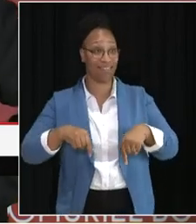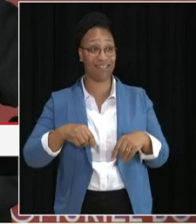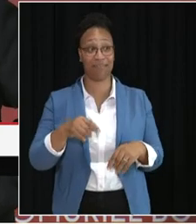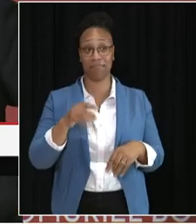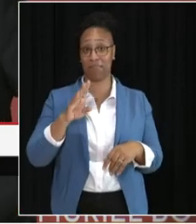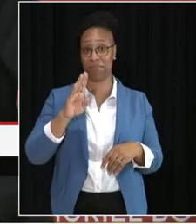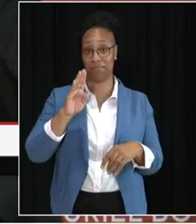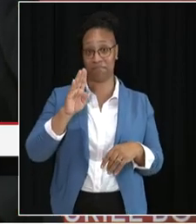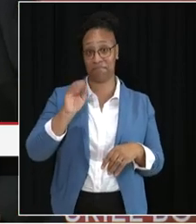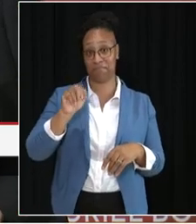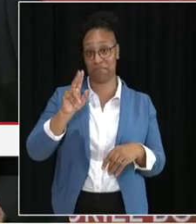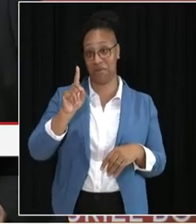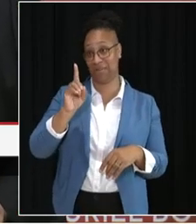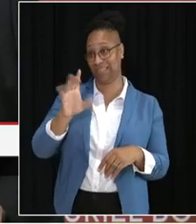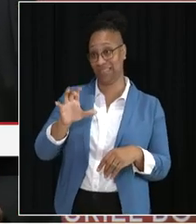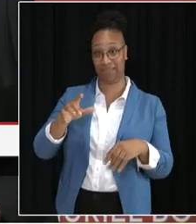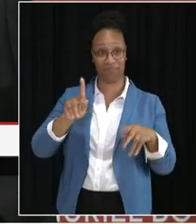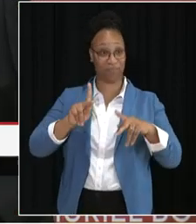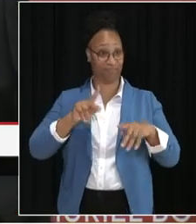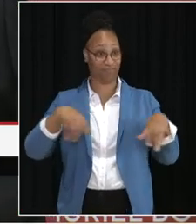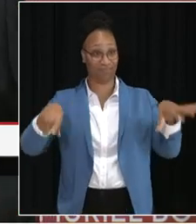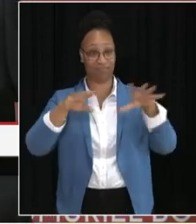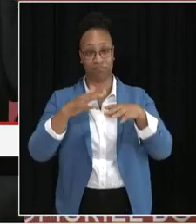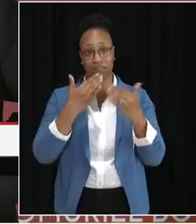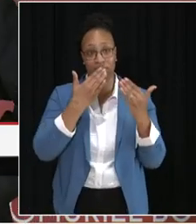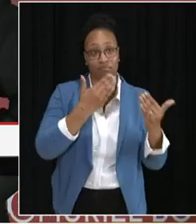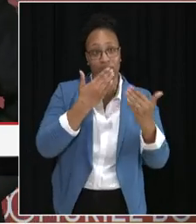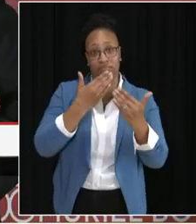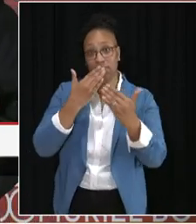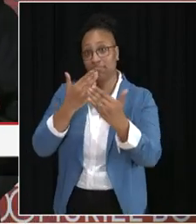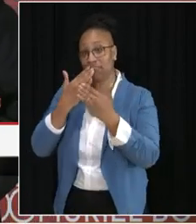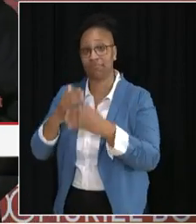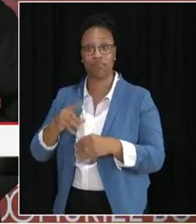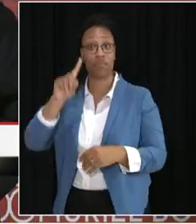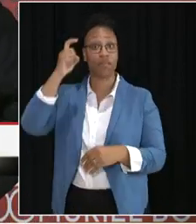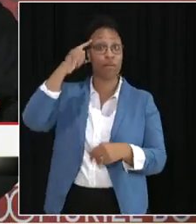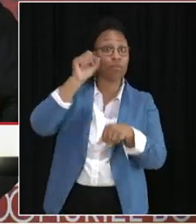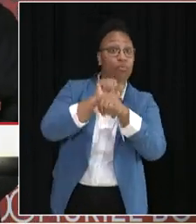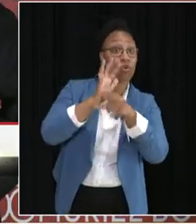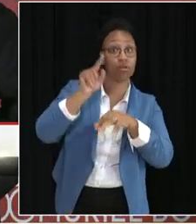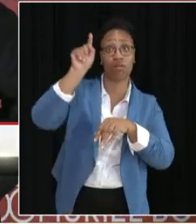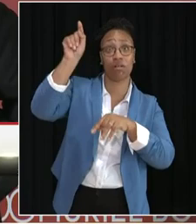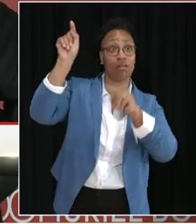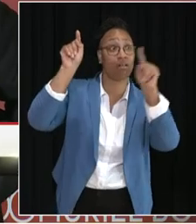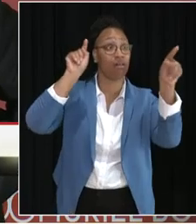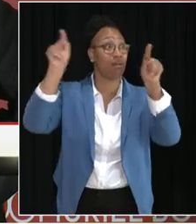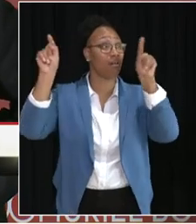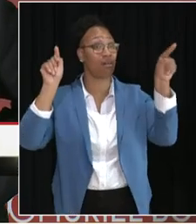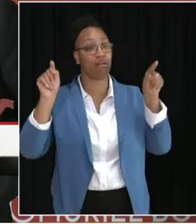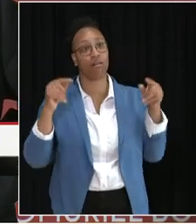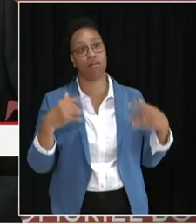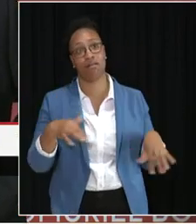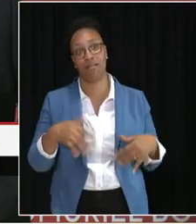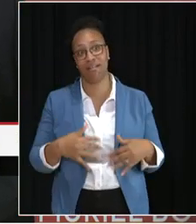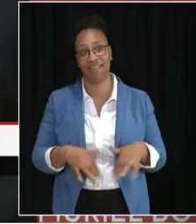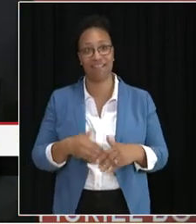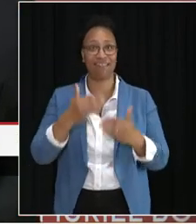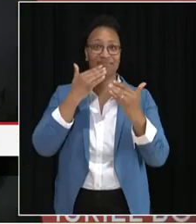And also the public officials, and last but not least, our founding principal, Vanessa Anderson.